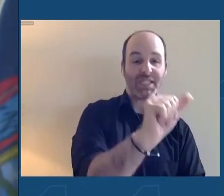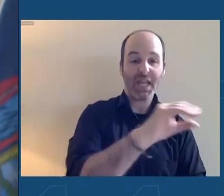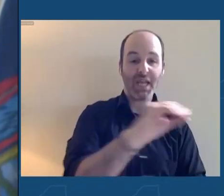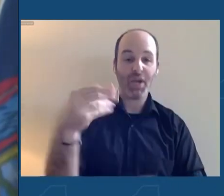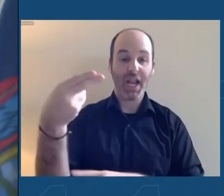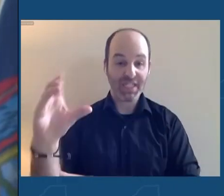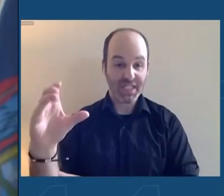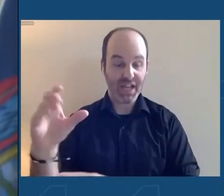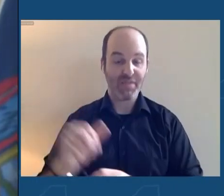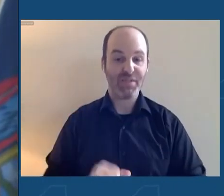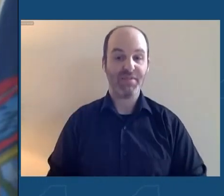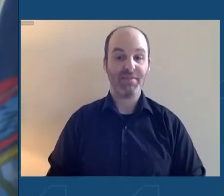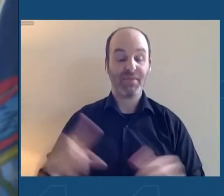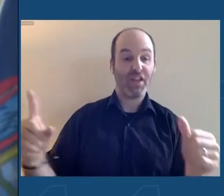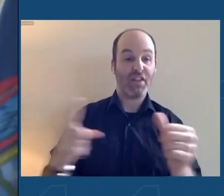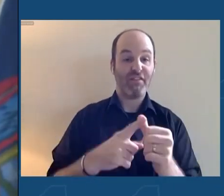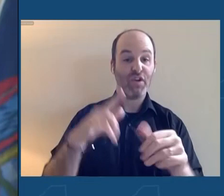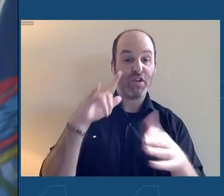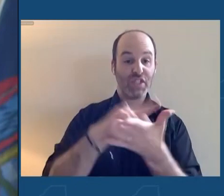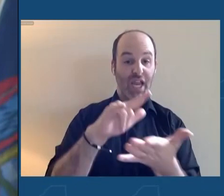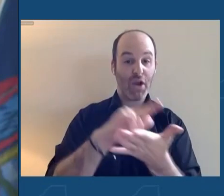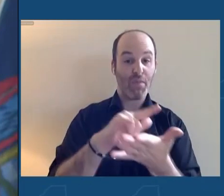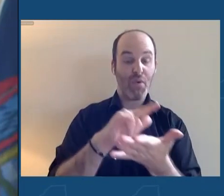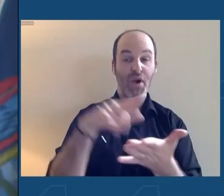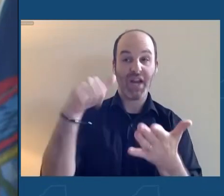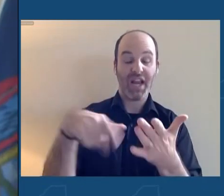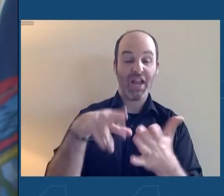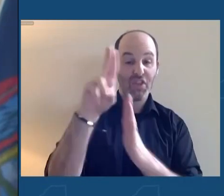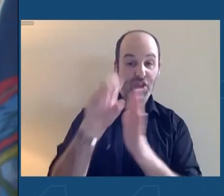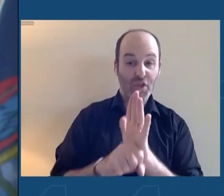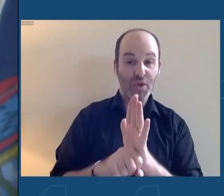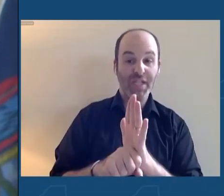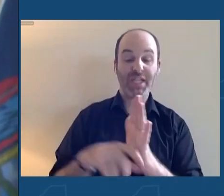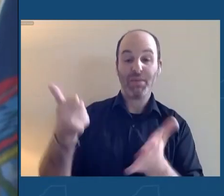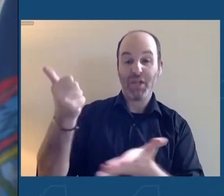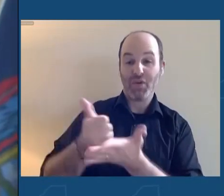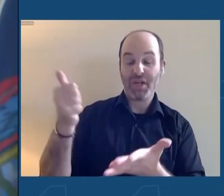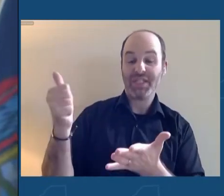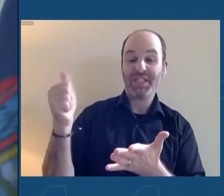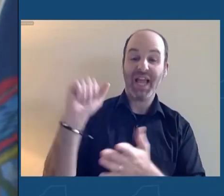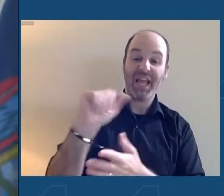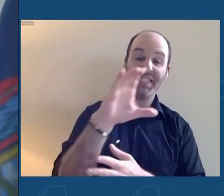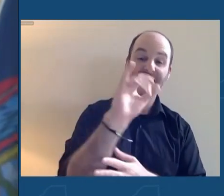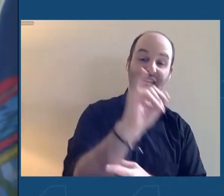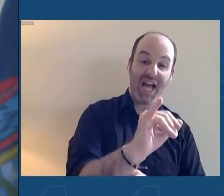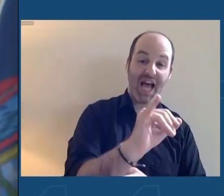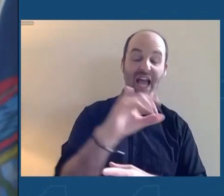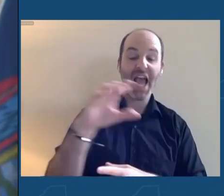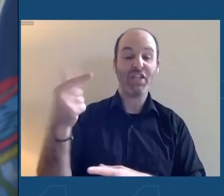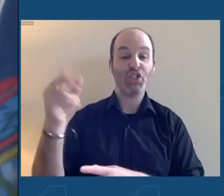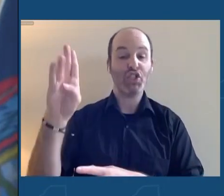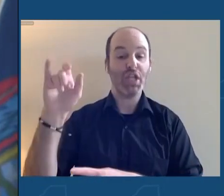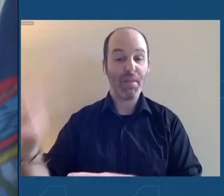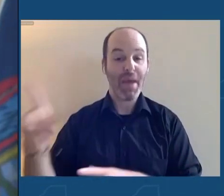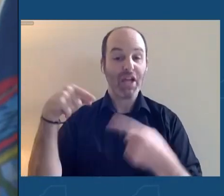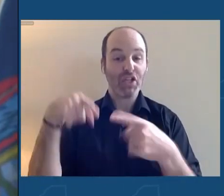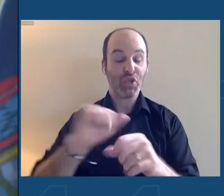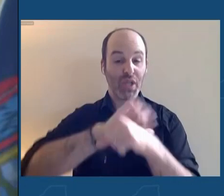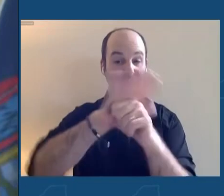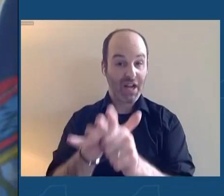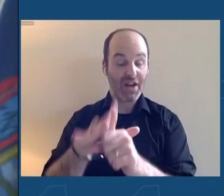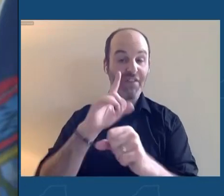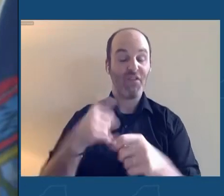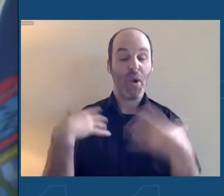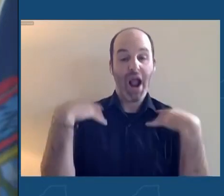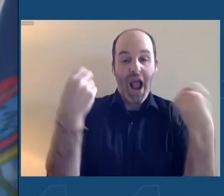first airport in the U.S. to be accredited by ACI and GBAC during the height of the pandemic for our health and safety wellness